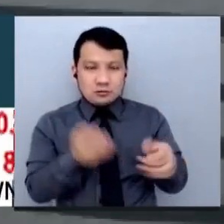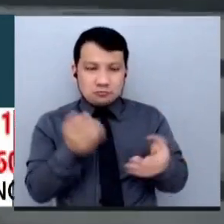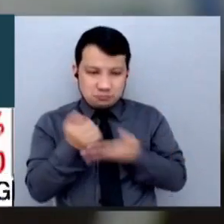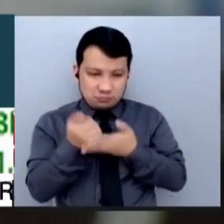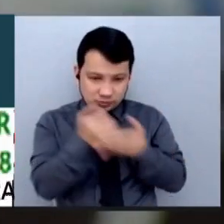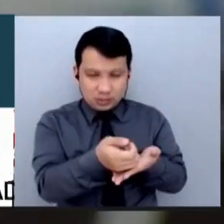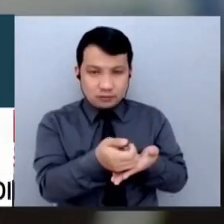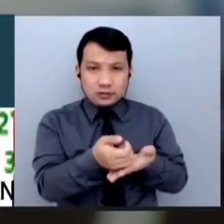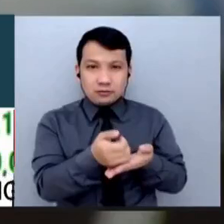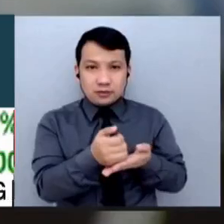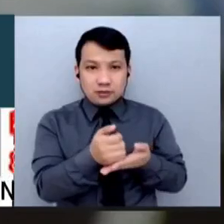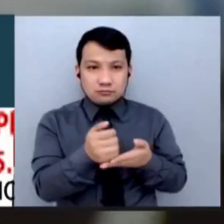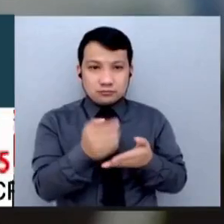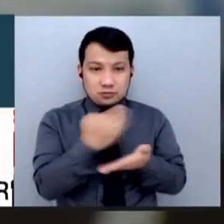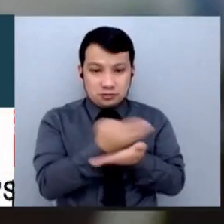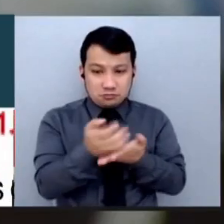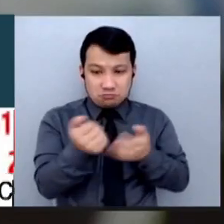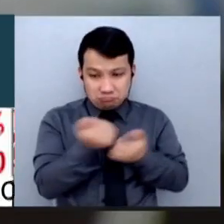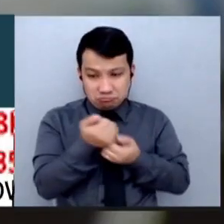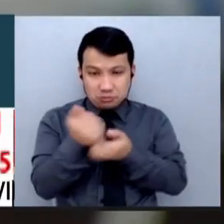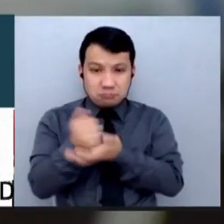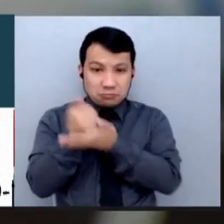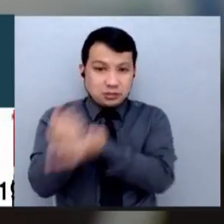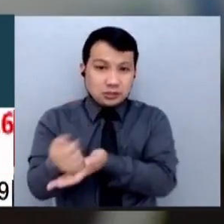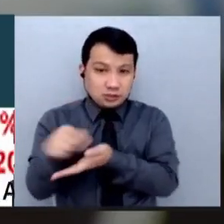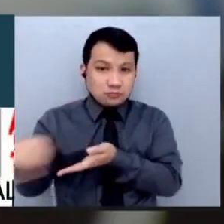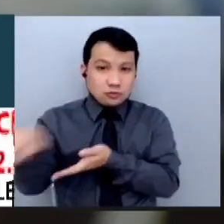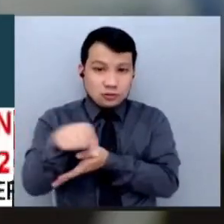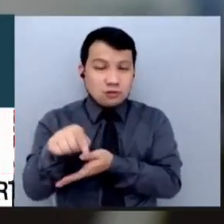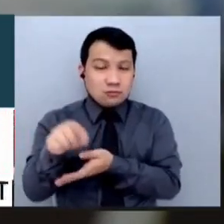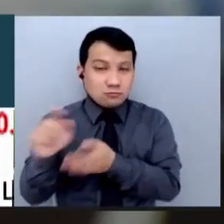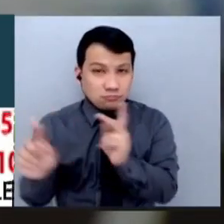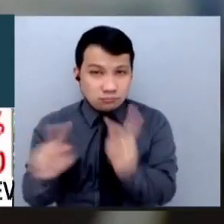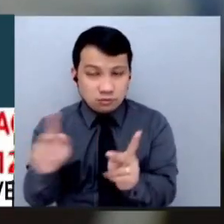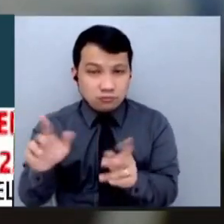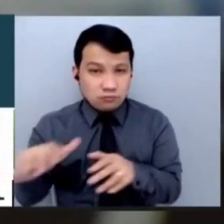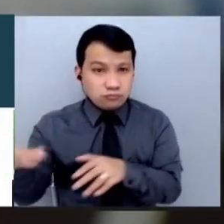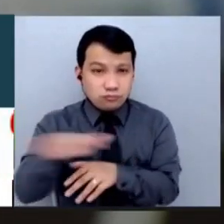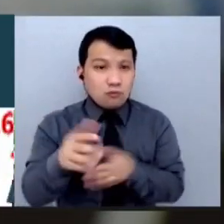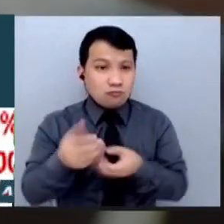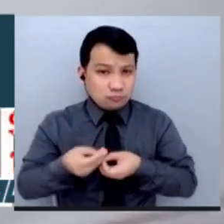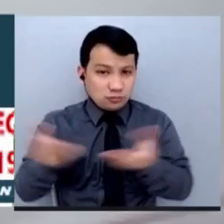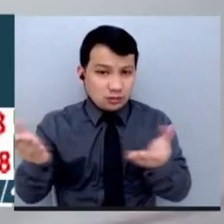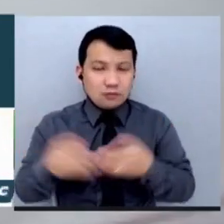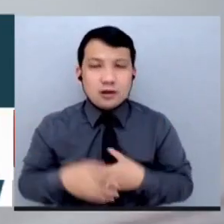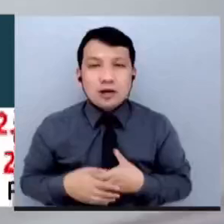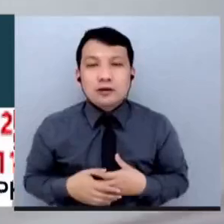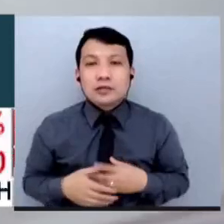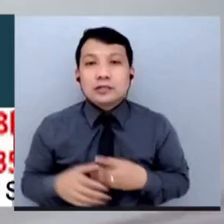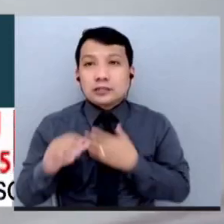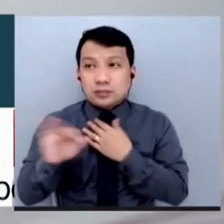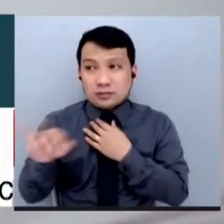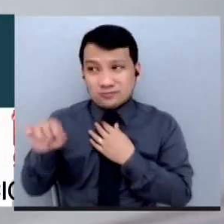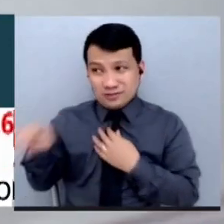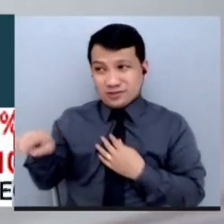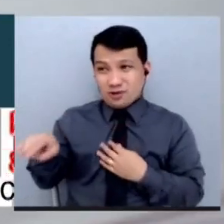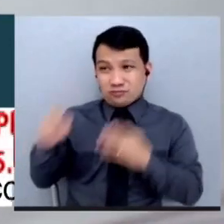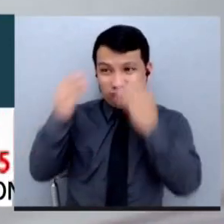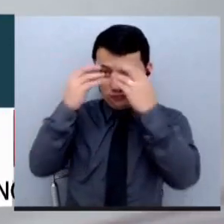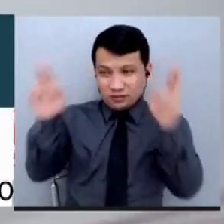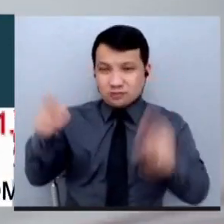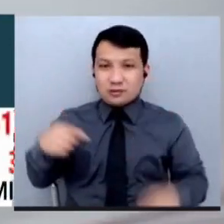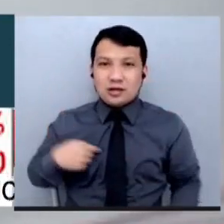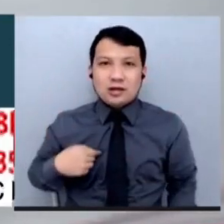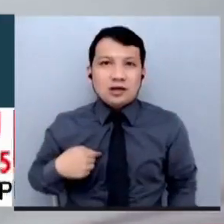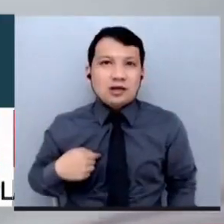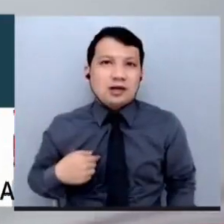doon sa ating mga kababayan. So yan yung reason. Pag ikaw yung tumatak ng mayor, ang daming